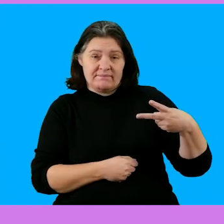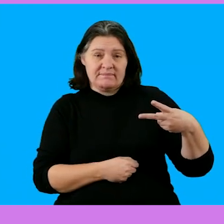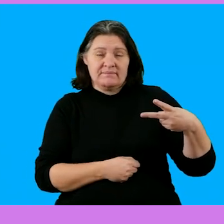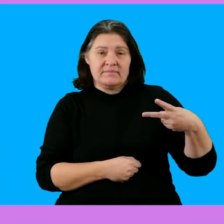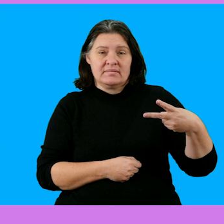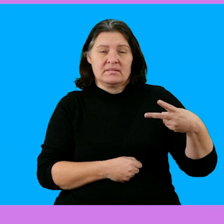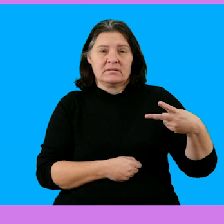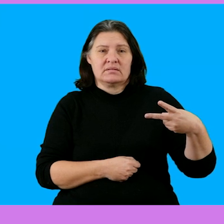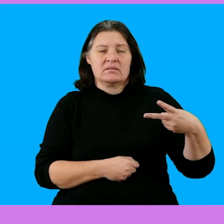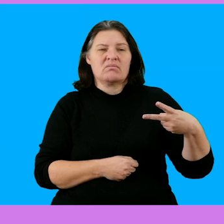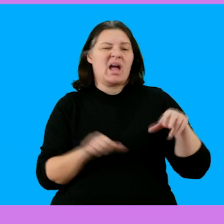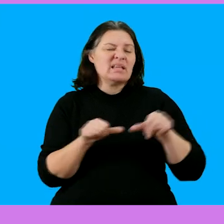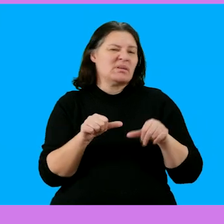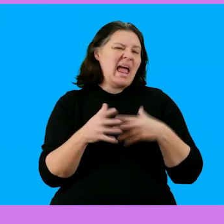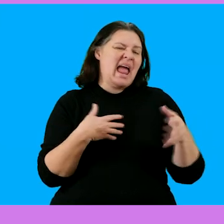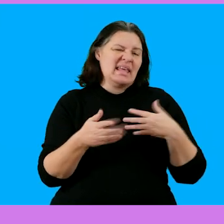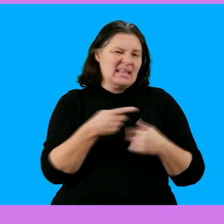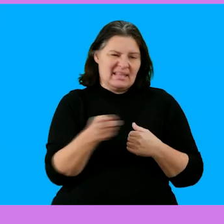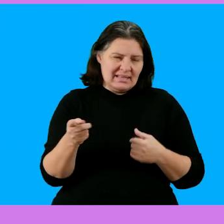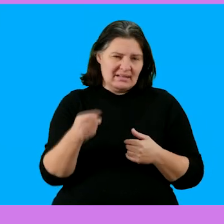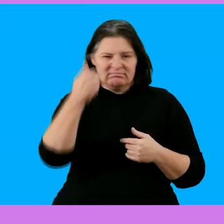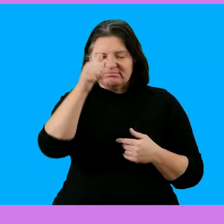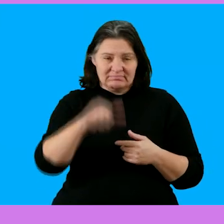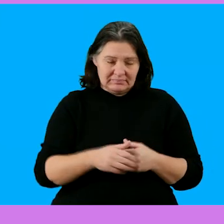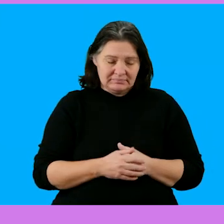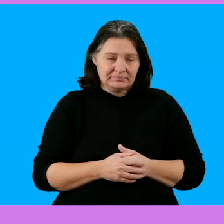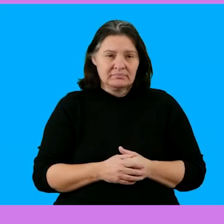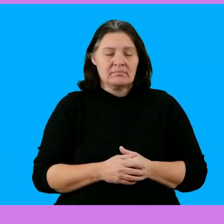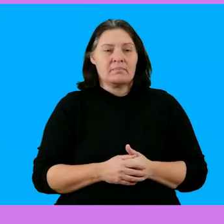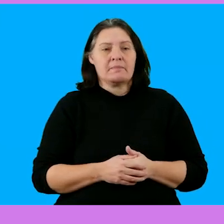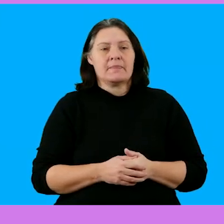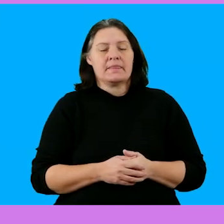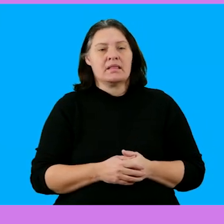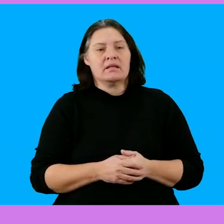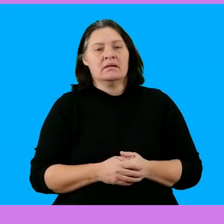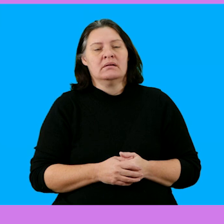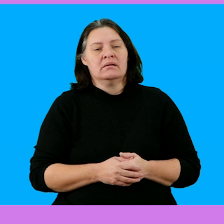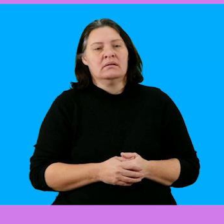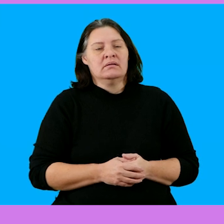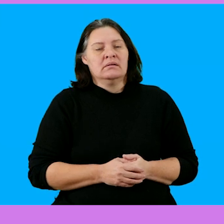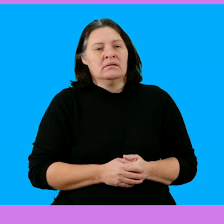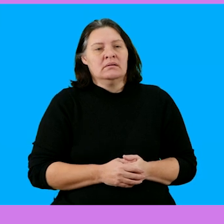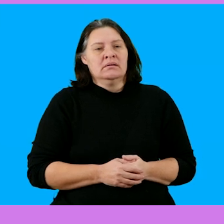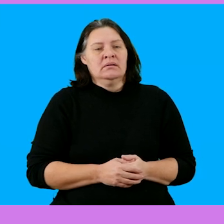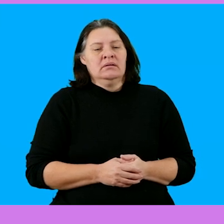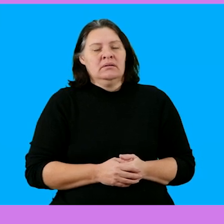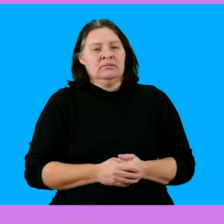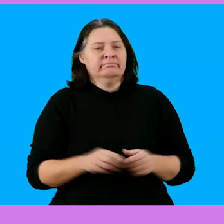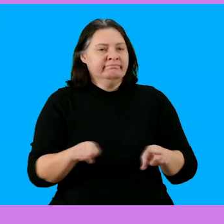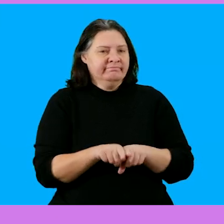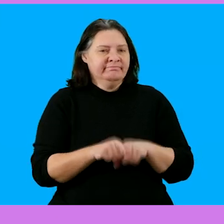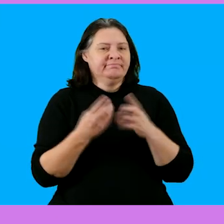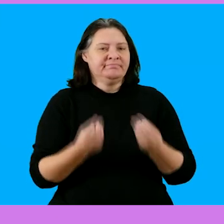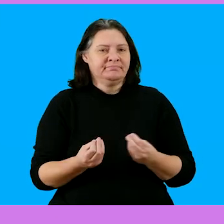drive, and you can list them in any particular order, Any order. Night drive, and then we can see